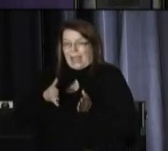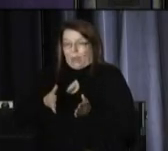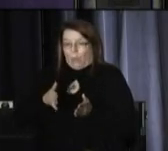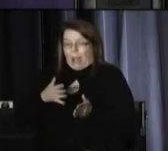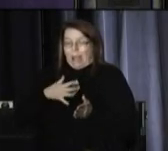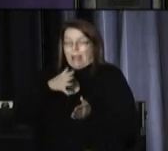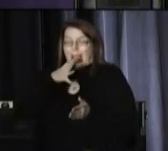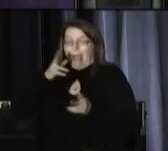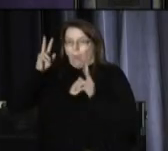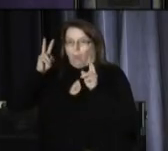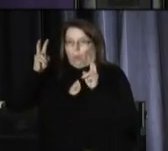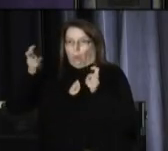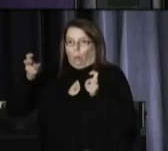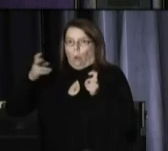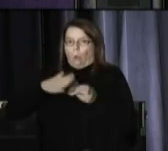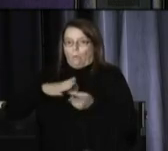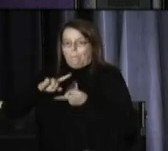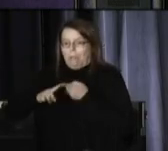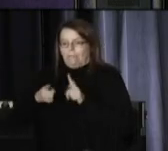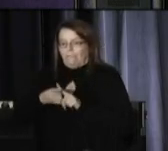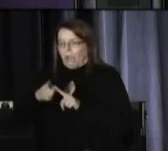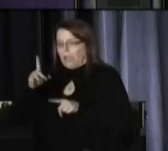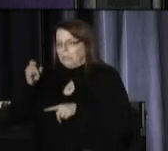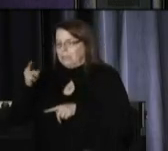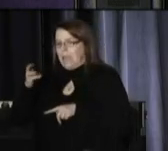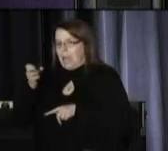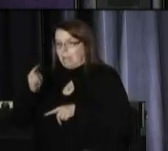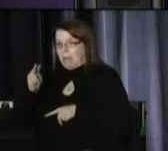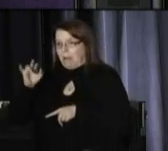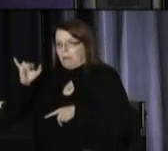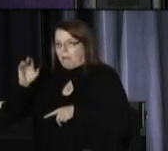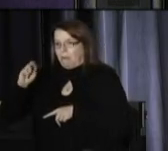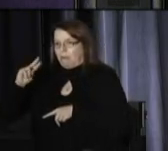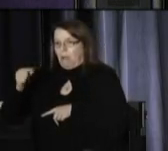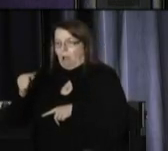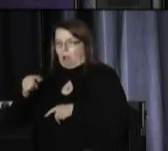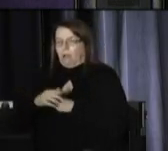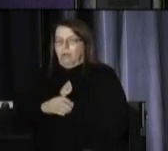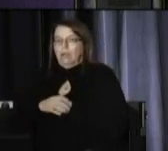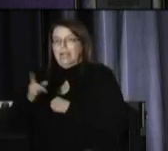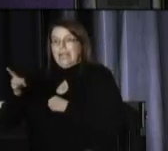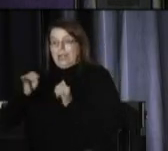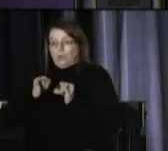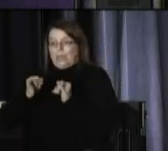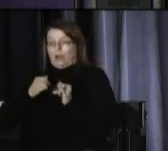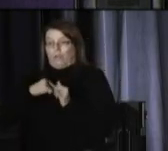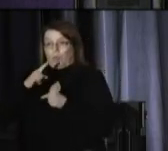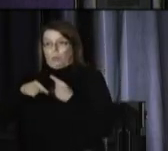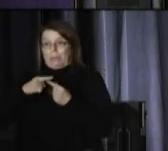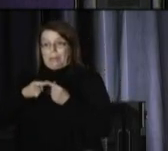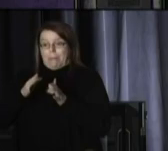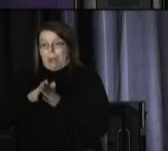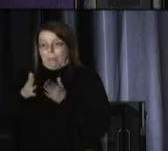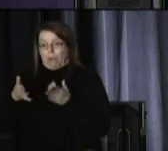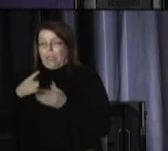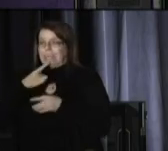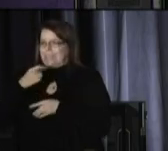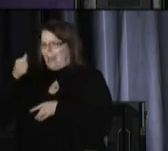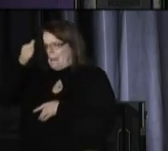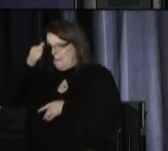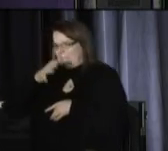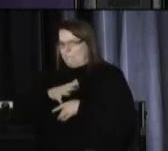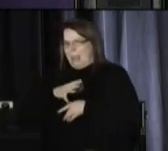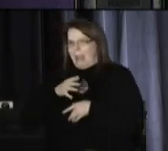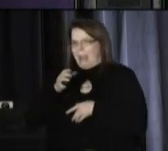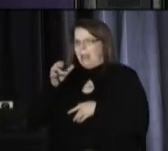quote my friend Damon Young, he was interviewing me about the book, and he said, "Men are garnish